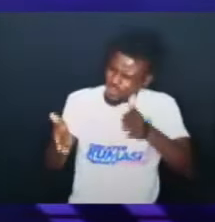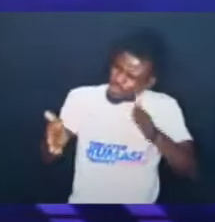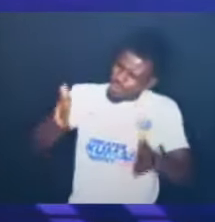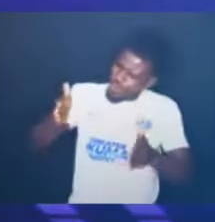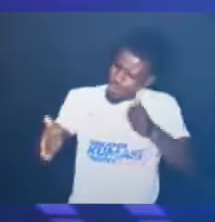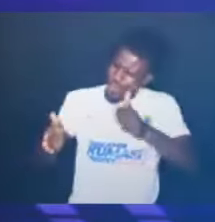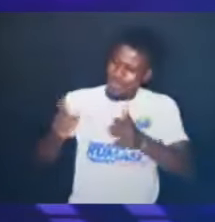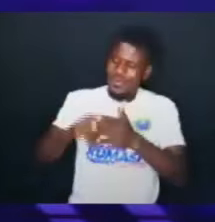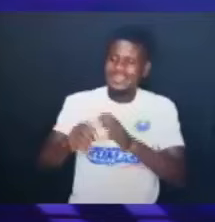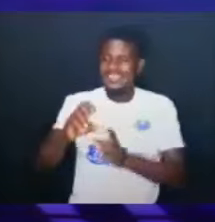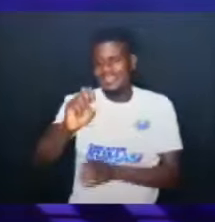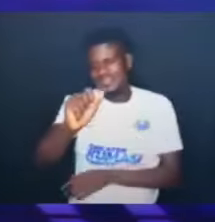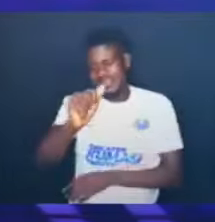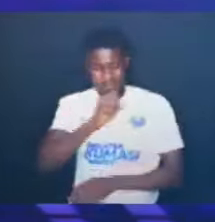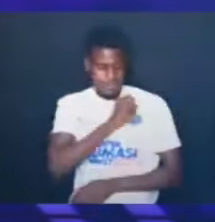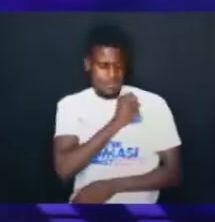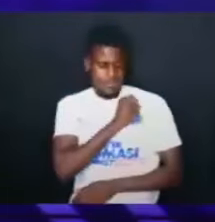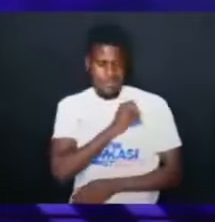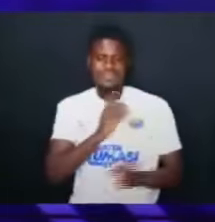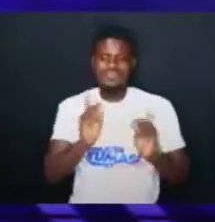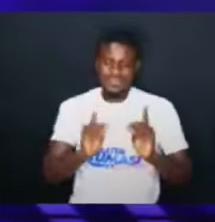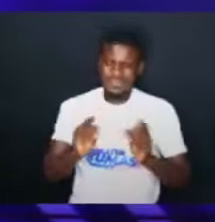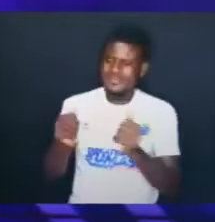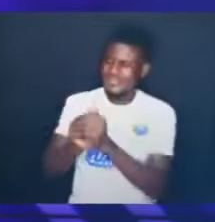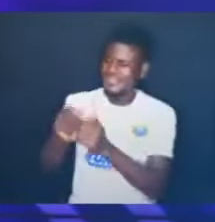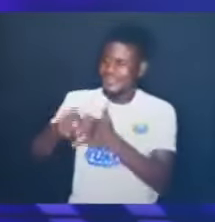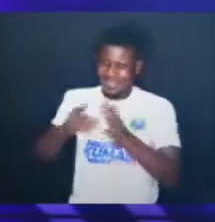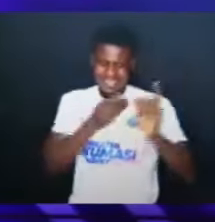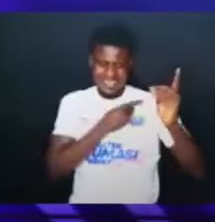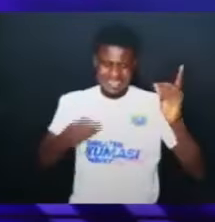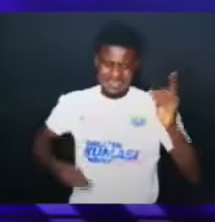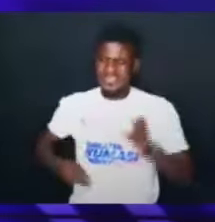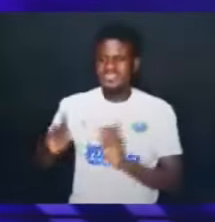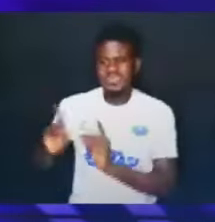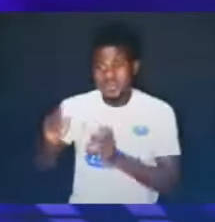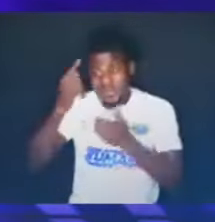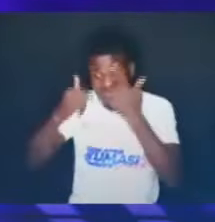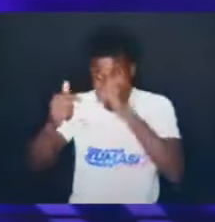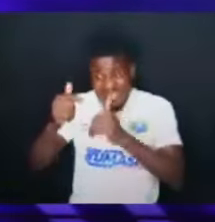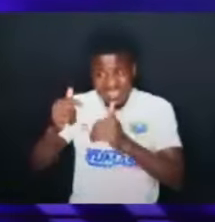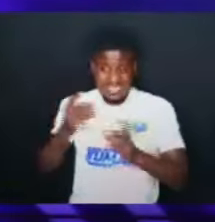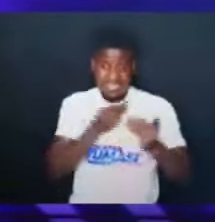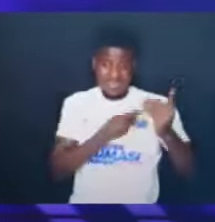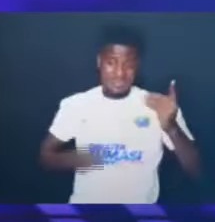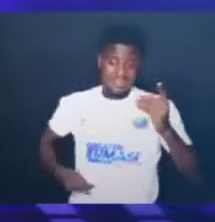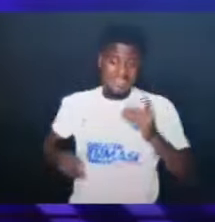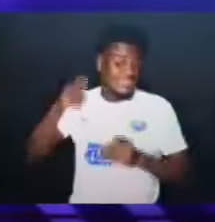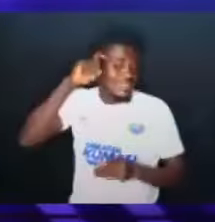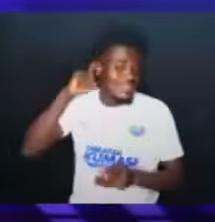what David did. And because David slept with someone's wife, they think that is a bigger sin.